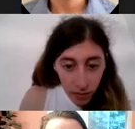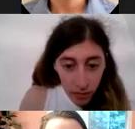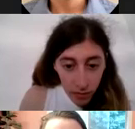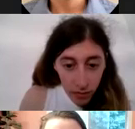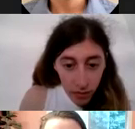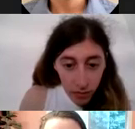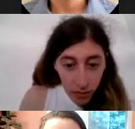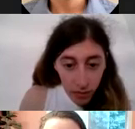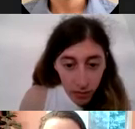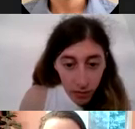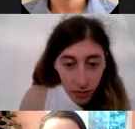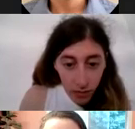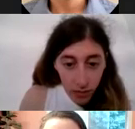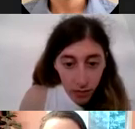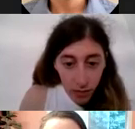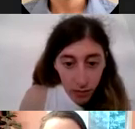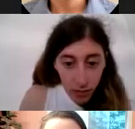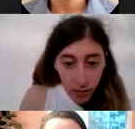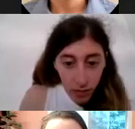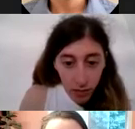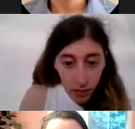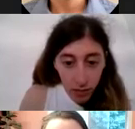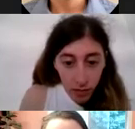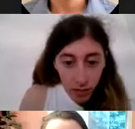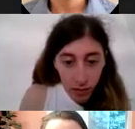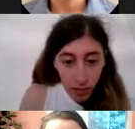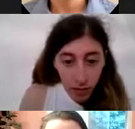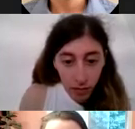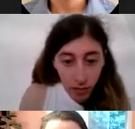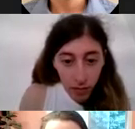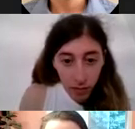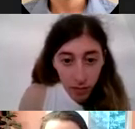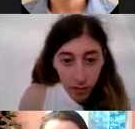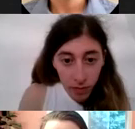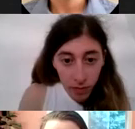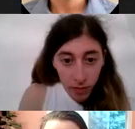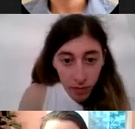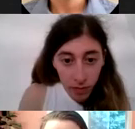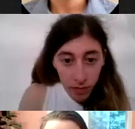accountability. We are guests on this land and we are committed to change.